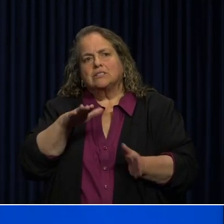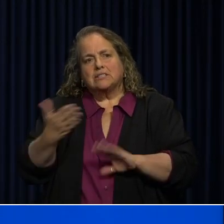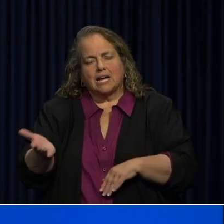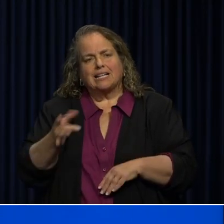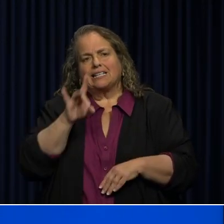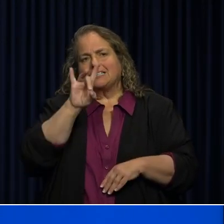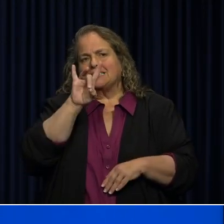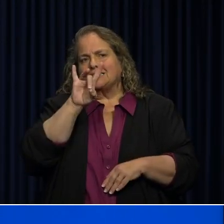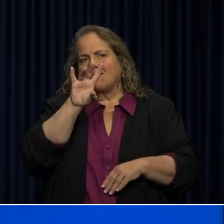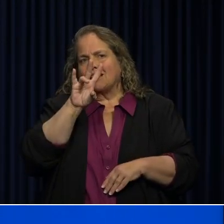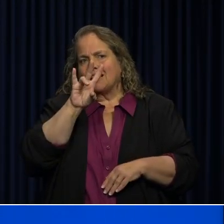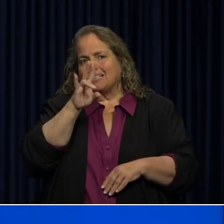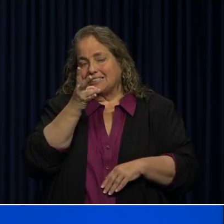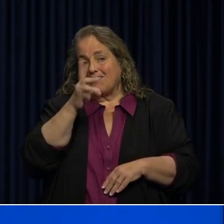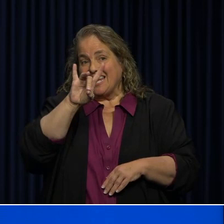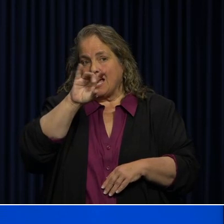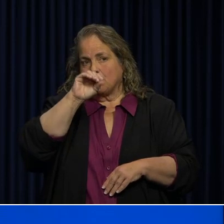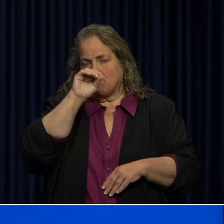78.47% white,